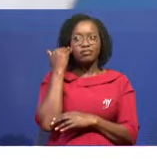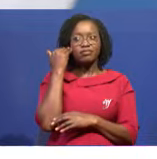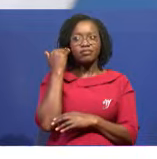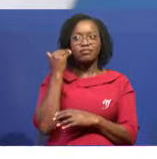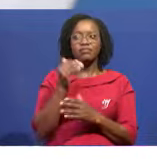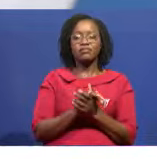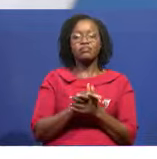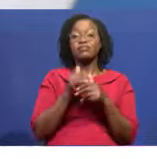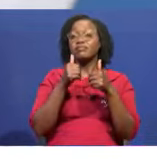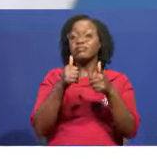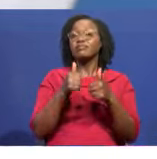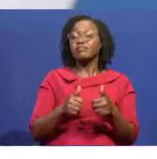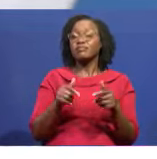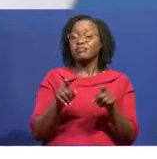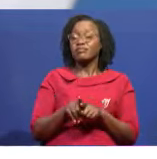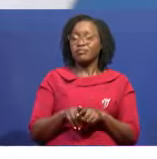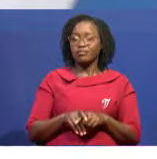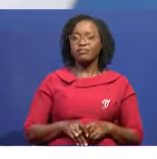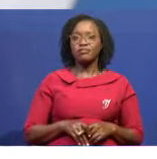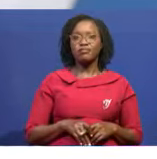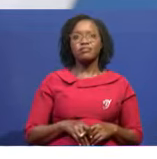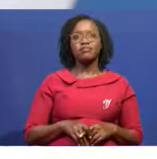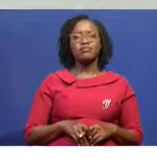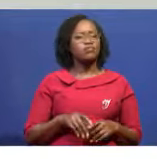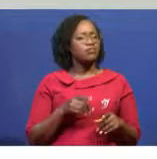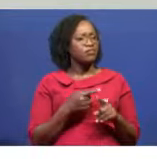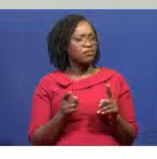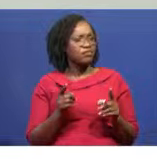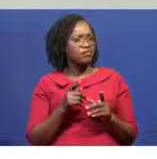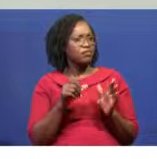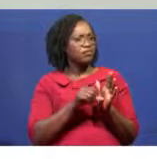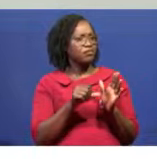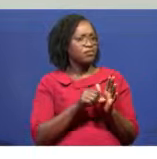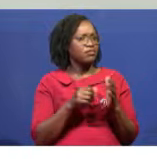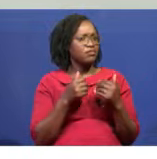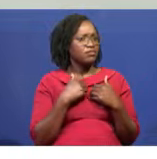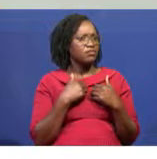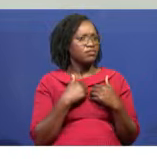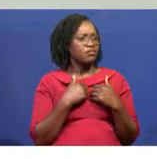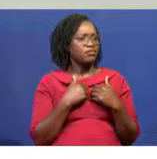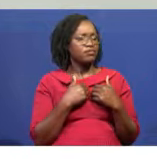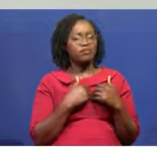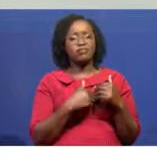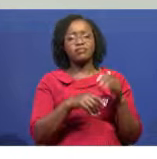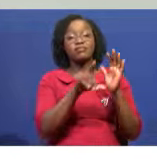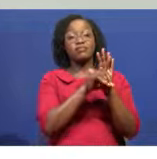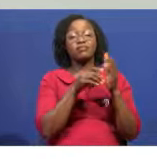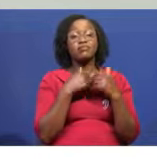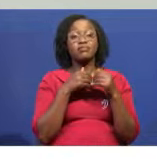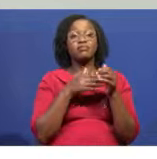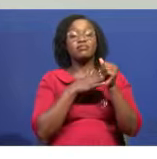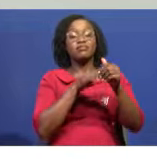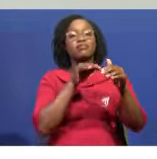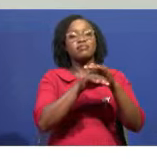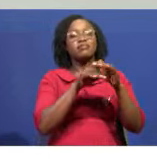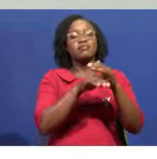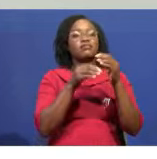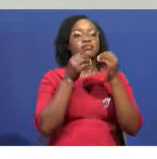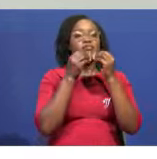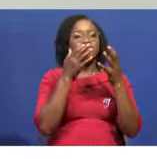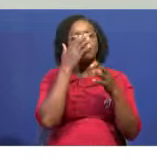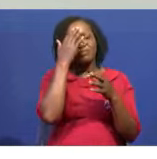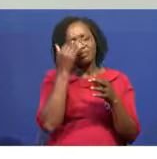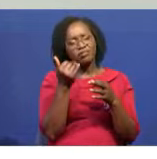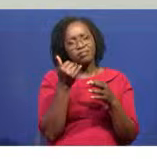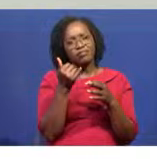issues like that. So that is the process. But you see, there is a problem here. We do have an act that guides access to information. Why